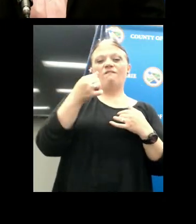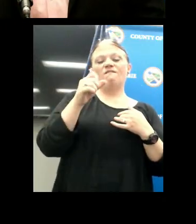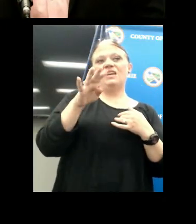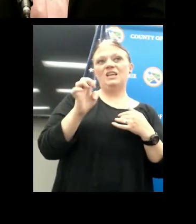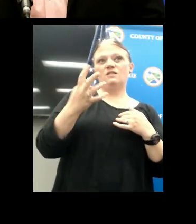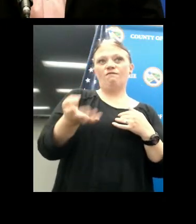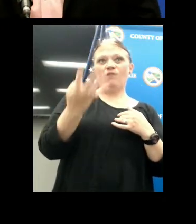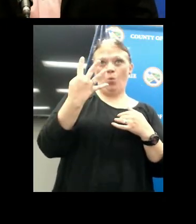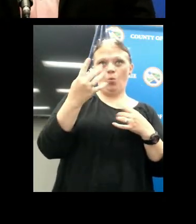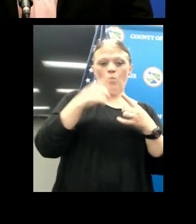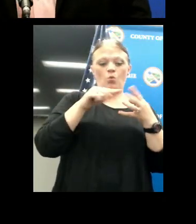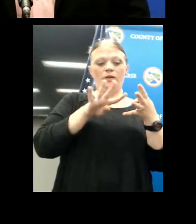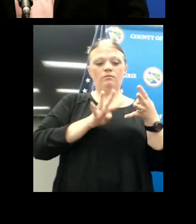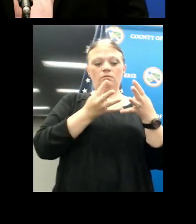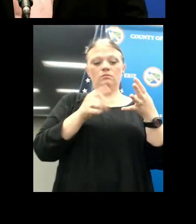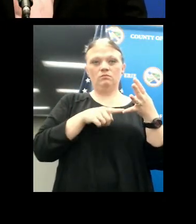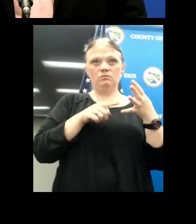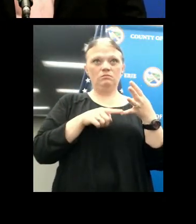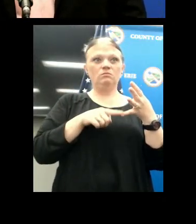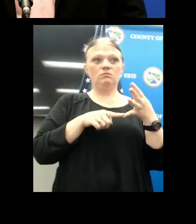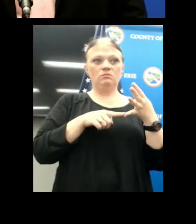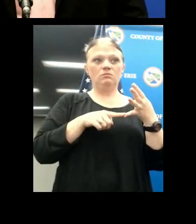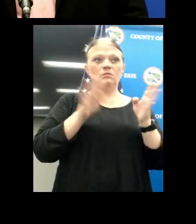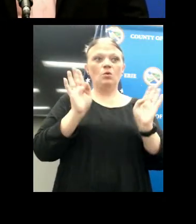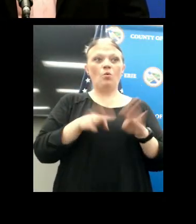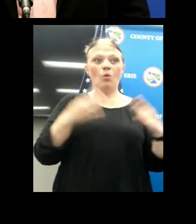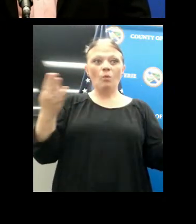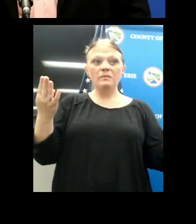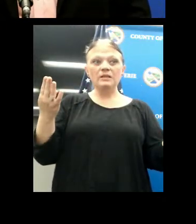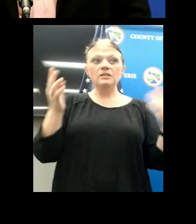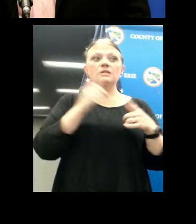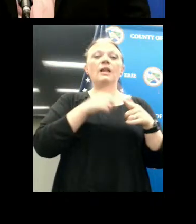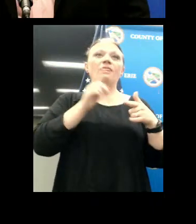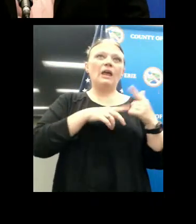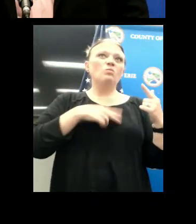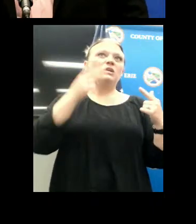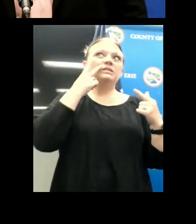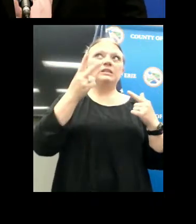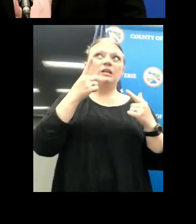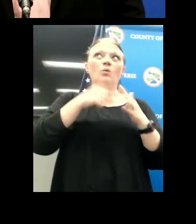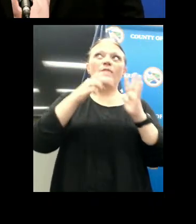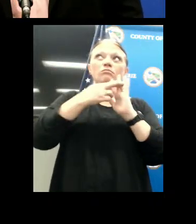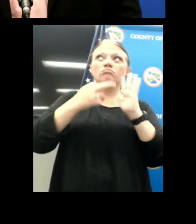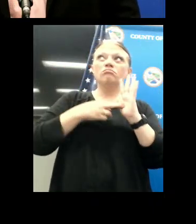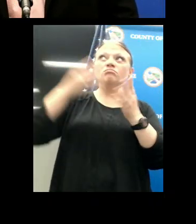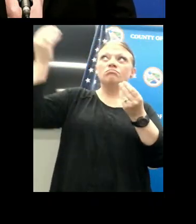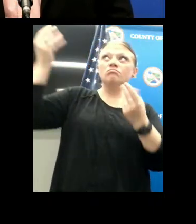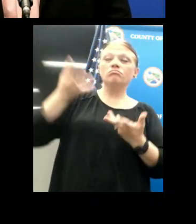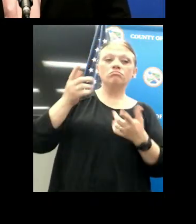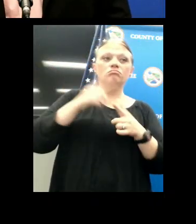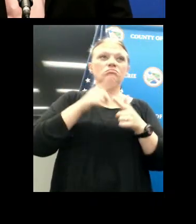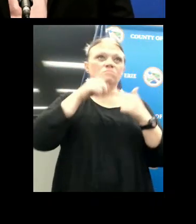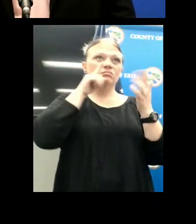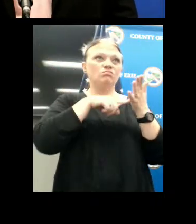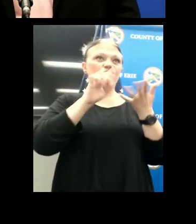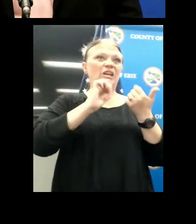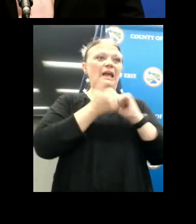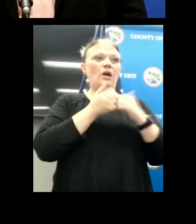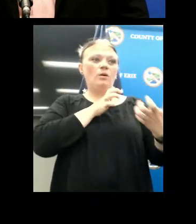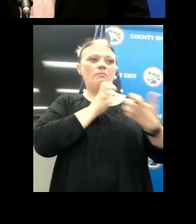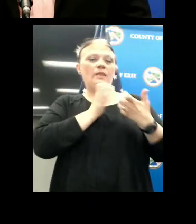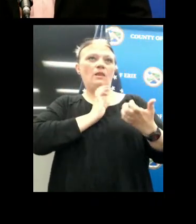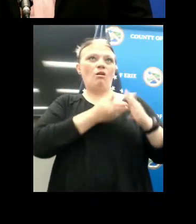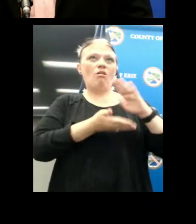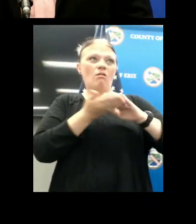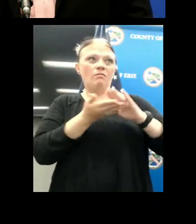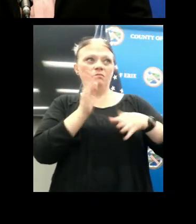4. Once phase 4 opens up, we will see what those mandates are and look at and see how they work with our